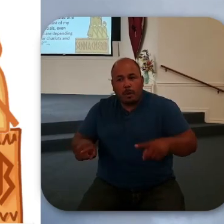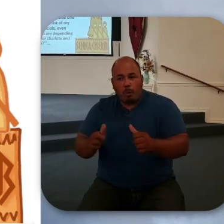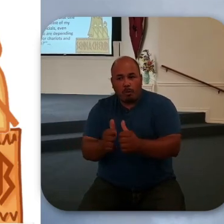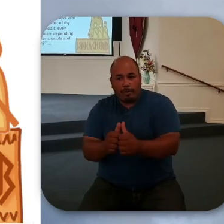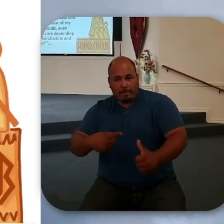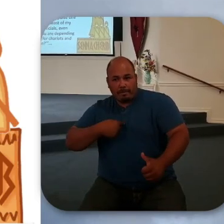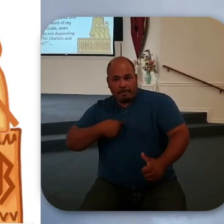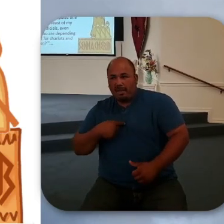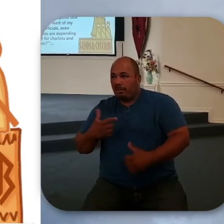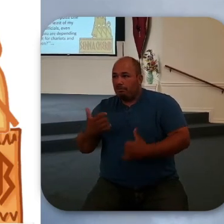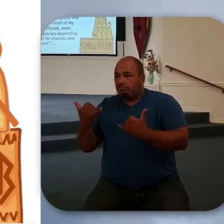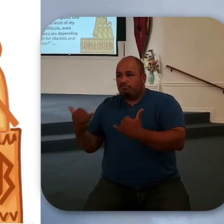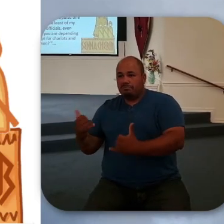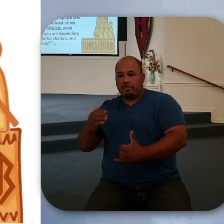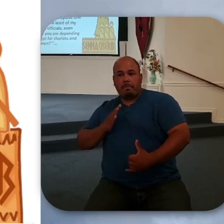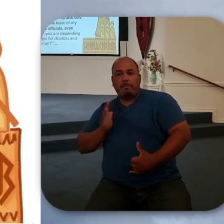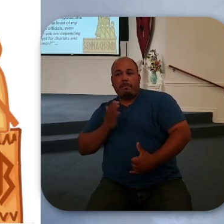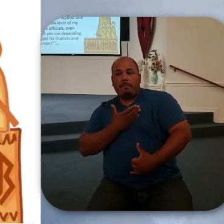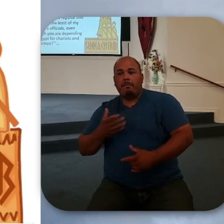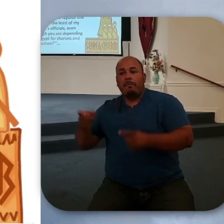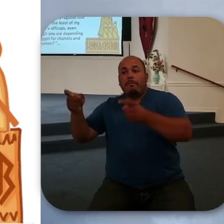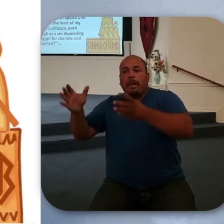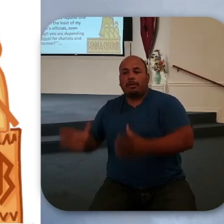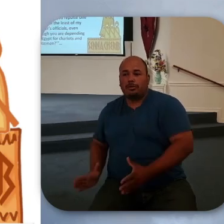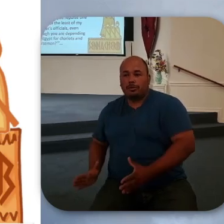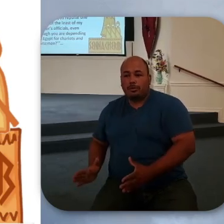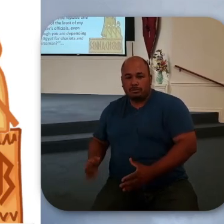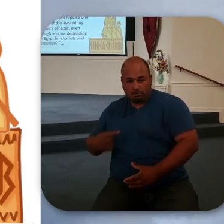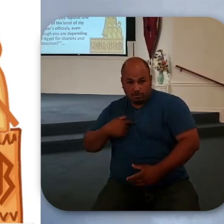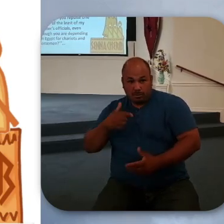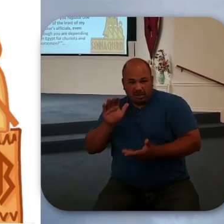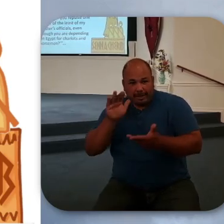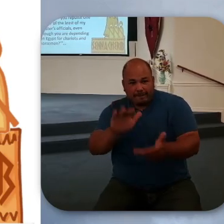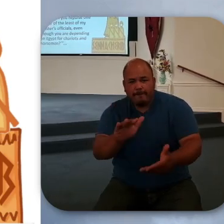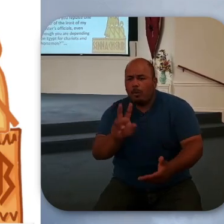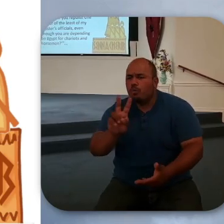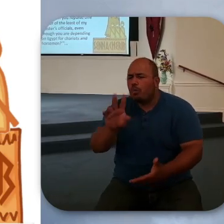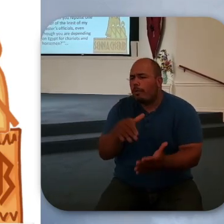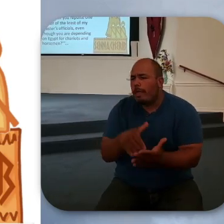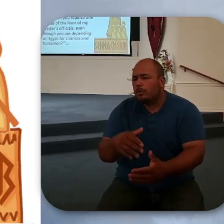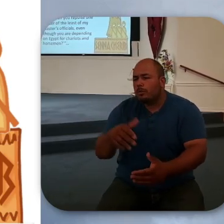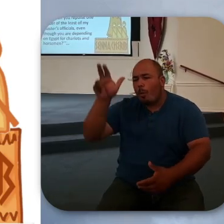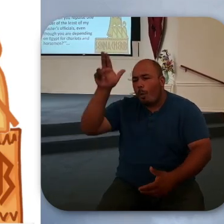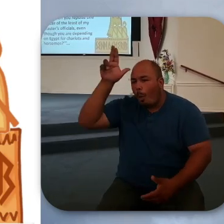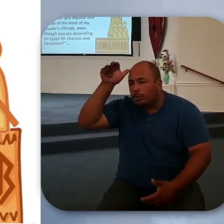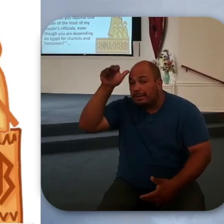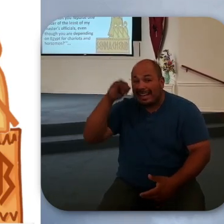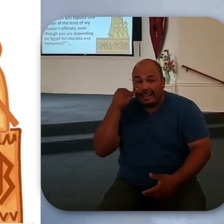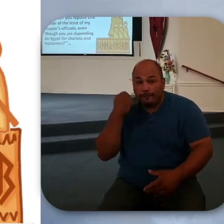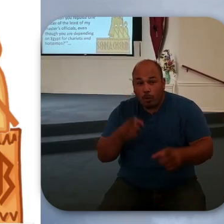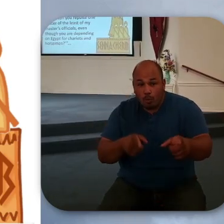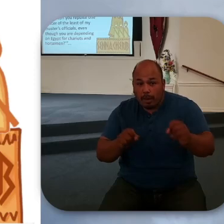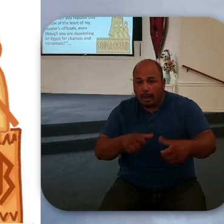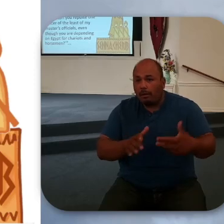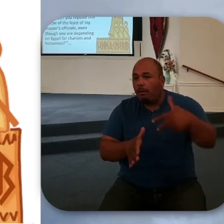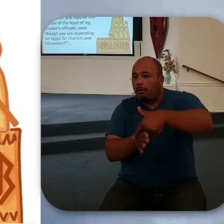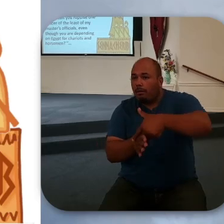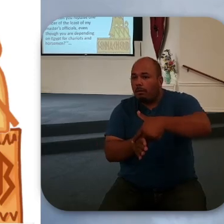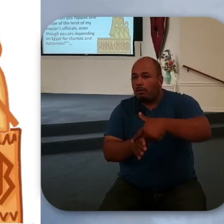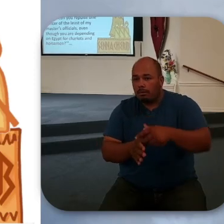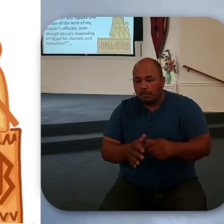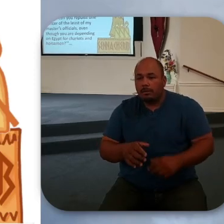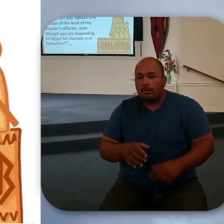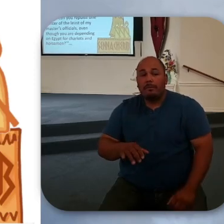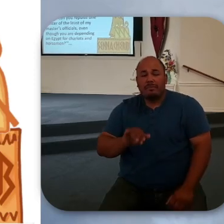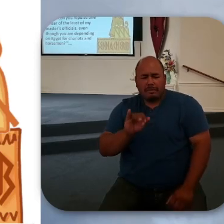king of Assyria. I will give you 2,000 horses if you can put riders on them. How can you repulse